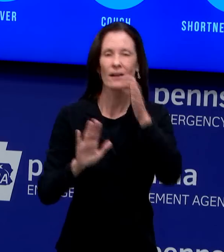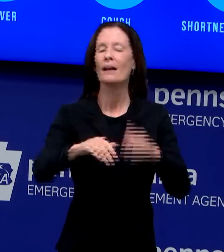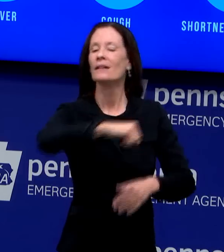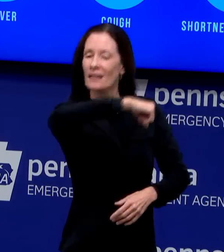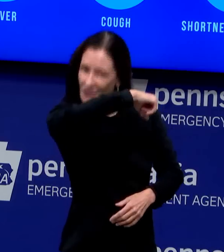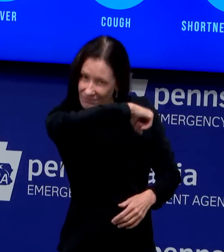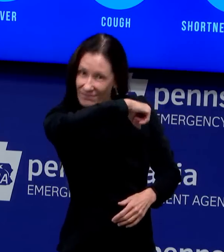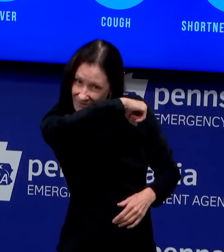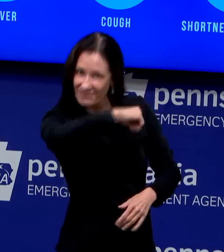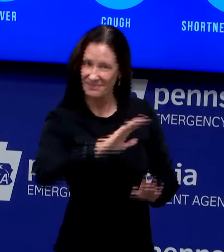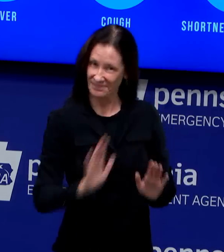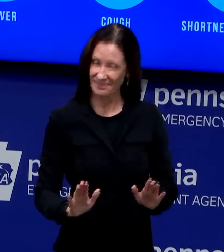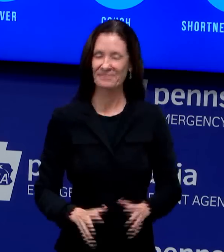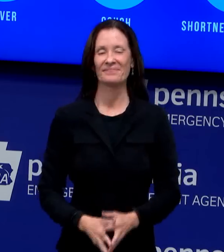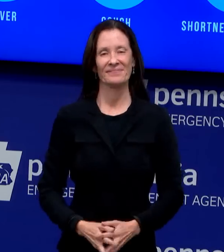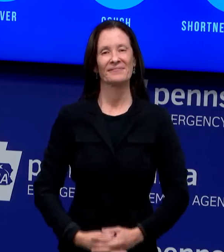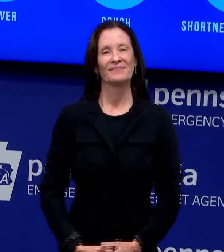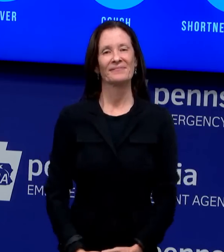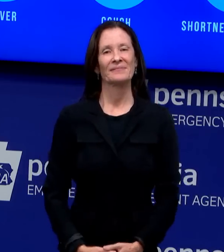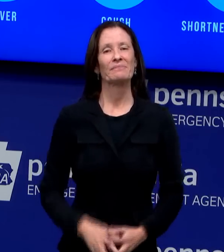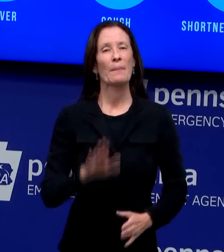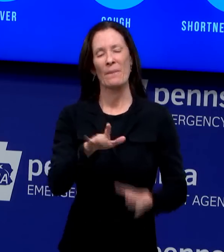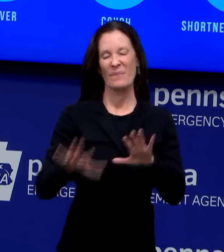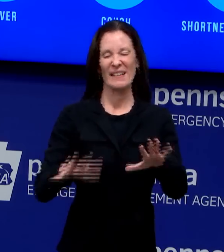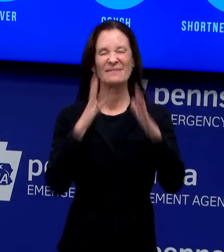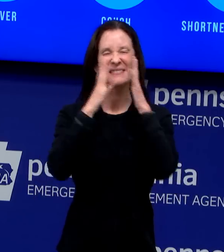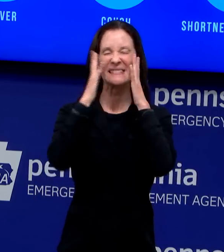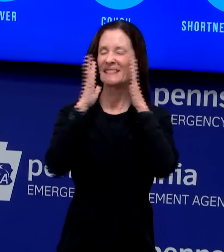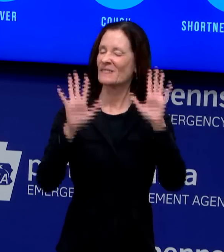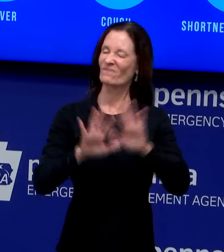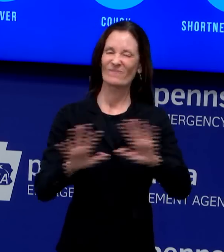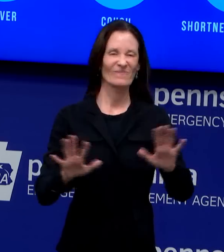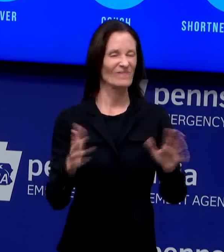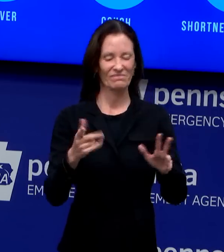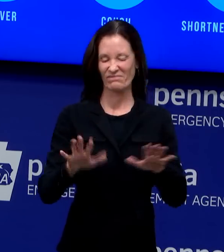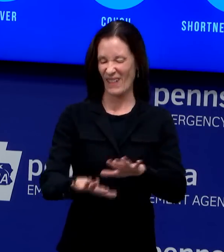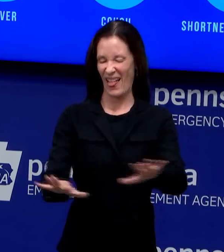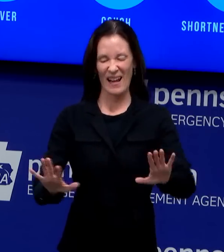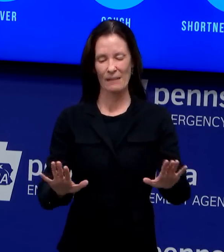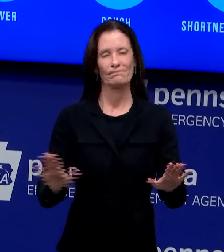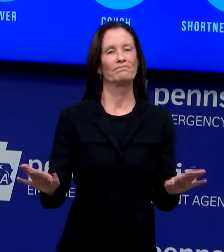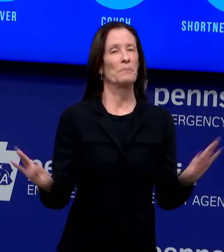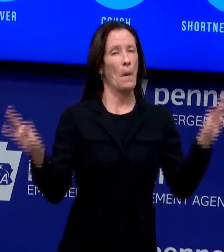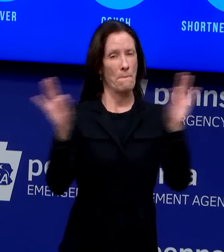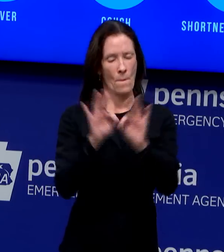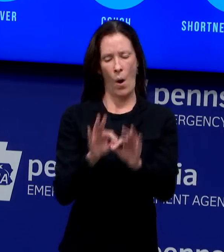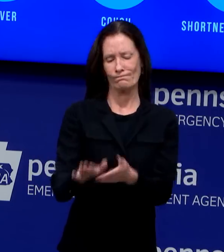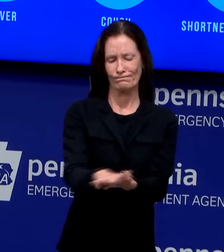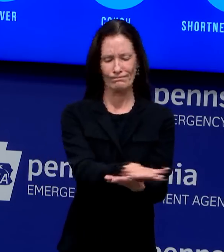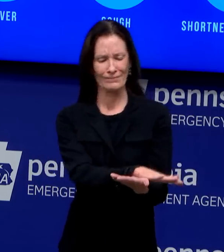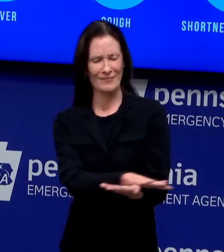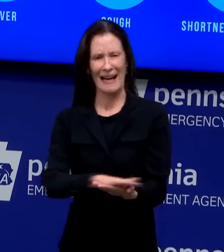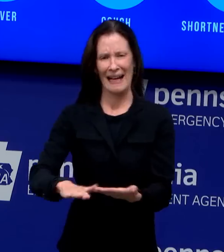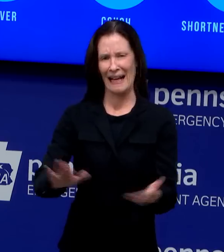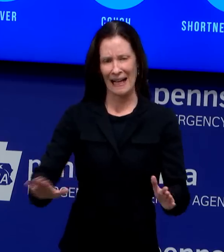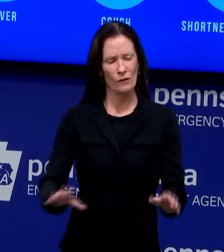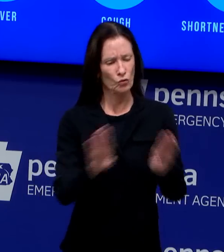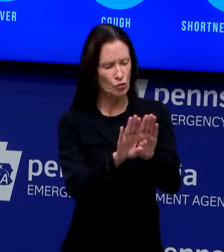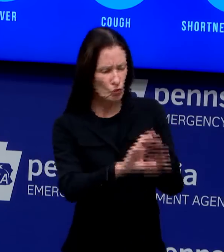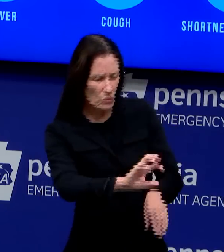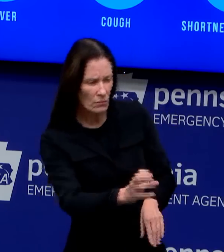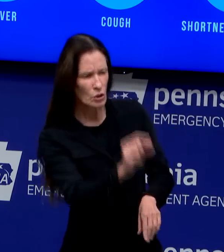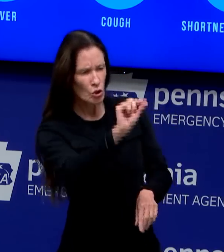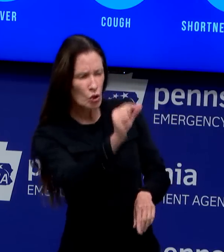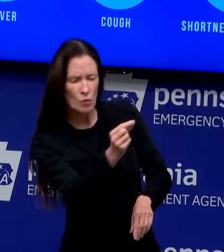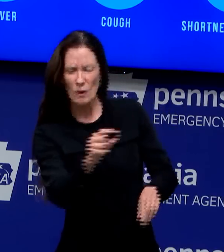your hands. Try not to touch your face, especially after touching surfaces, and clean surfaces frequently. And